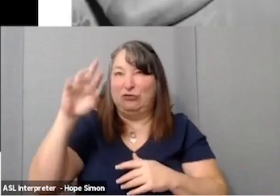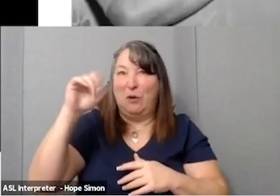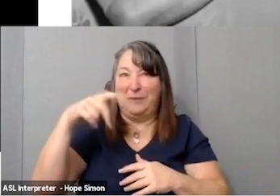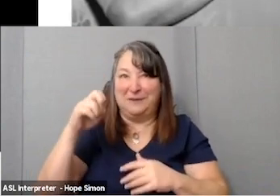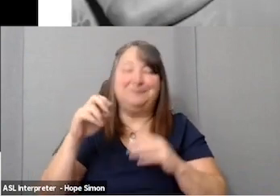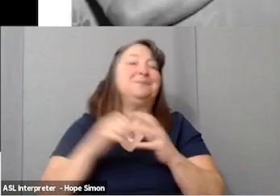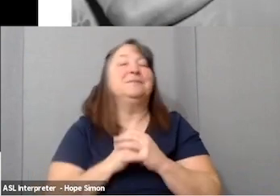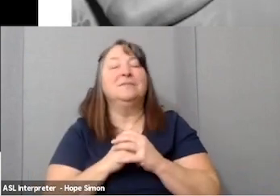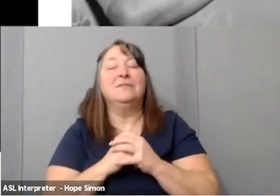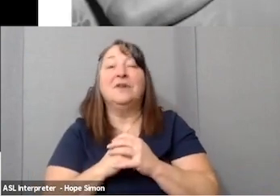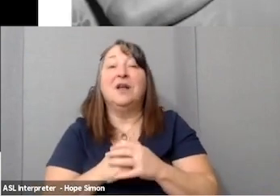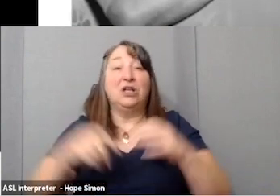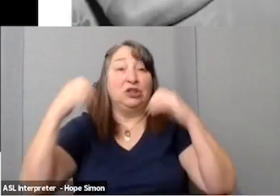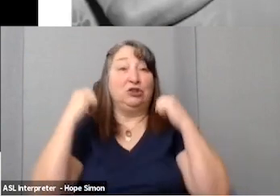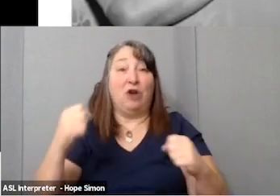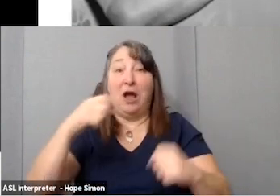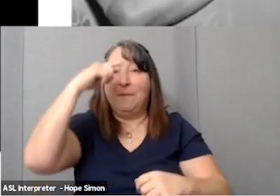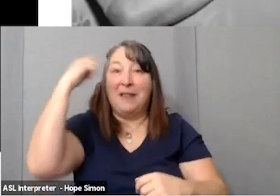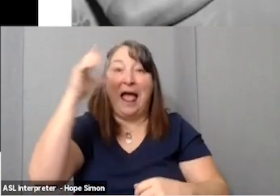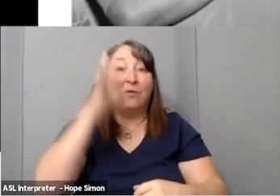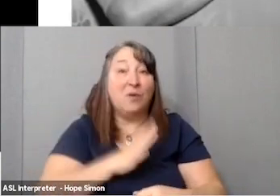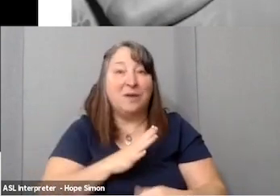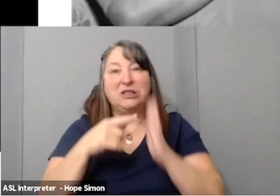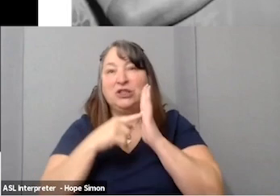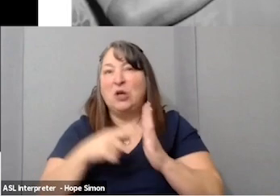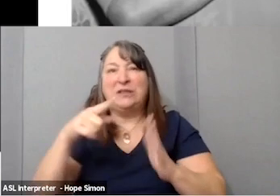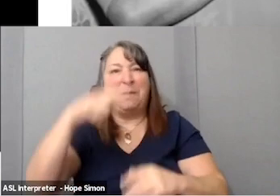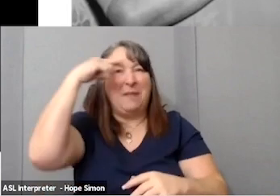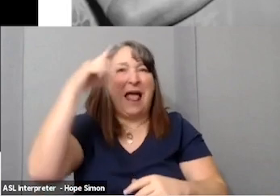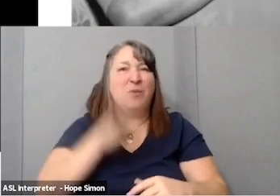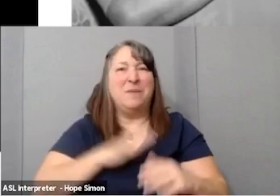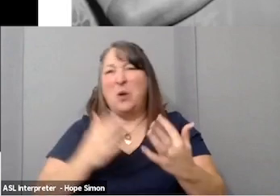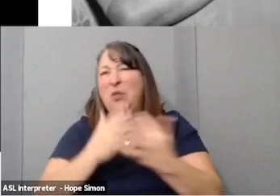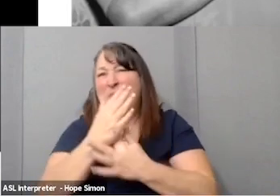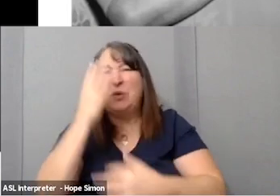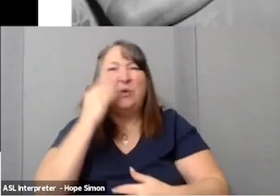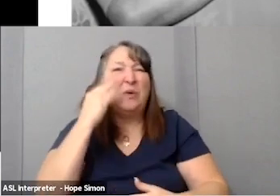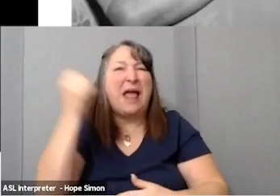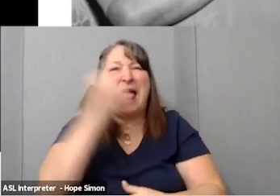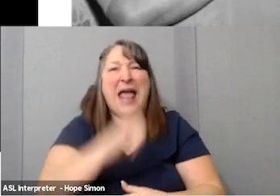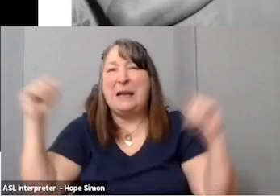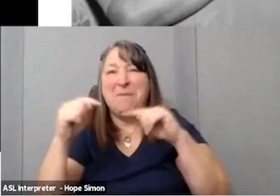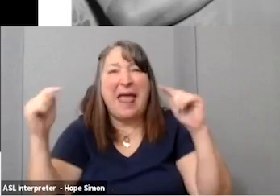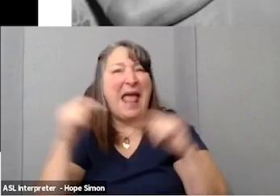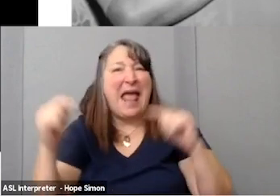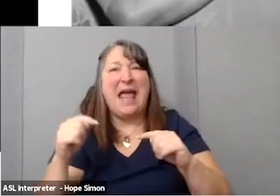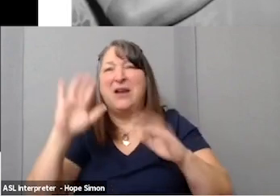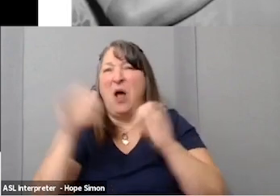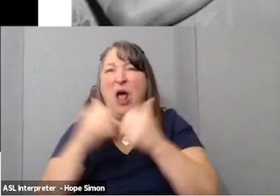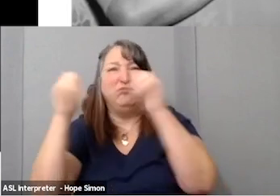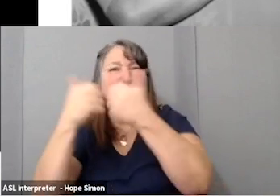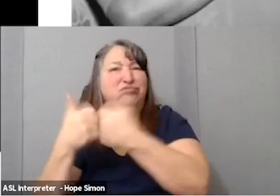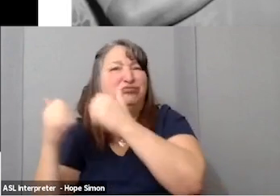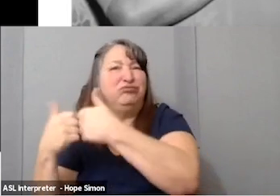that a Black woman can endure any pain, she can push through adversity, and she